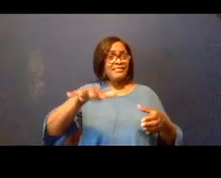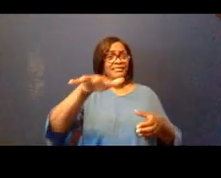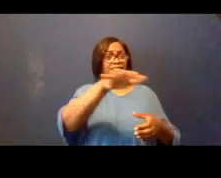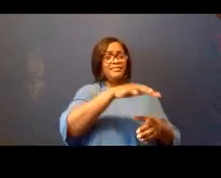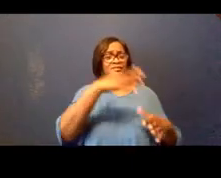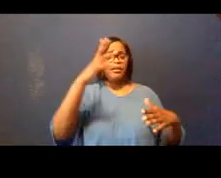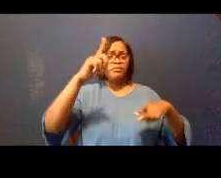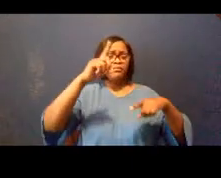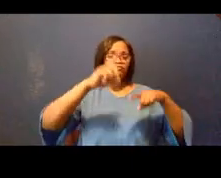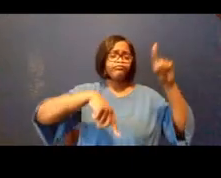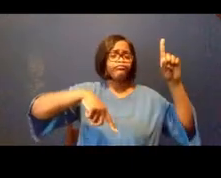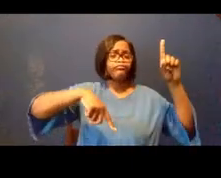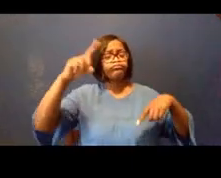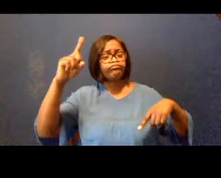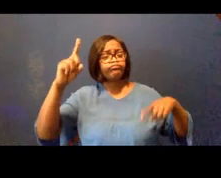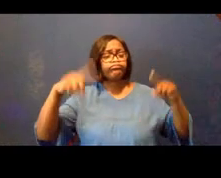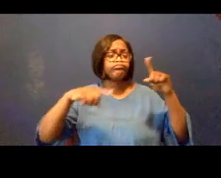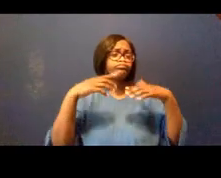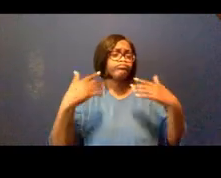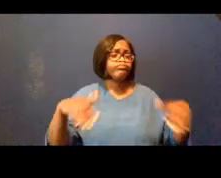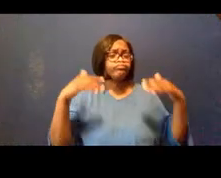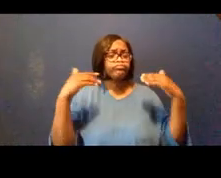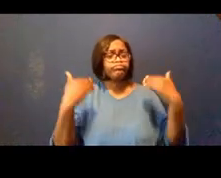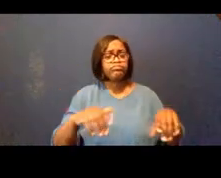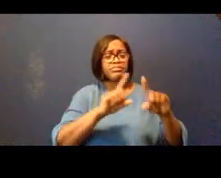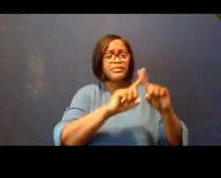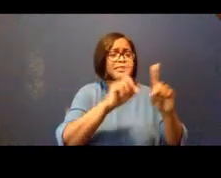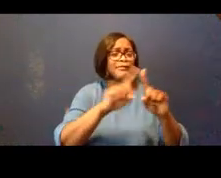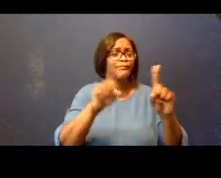lives and